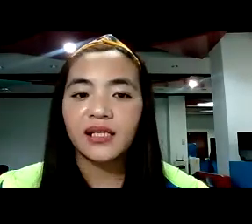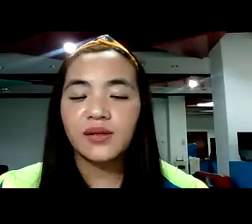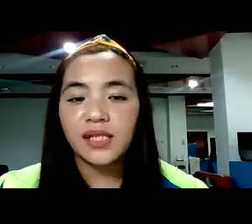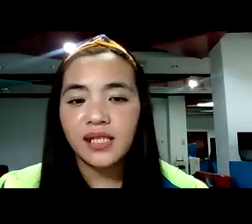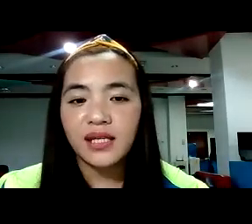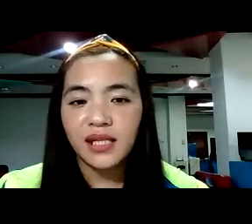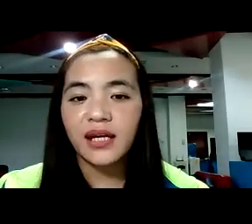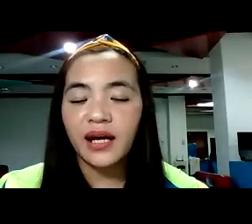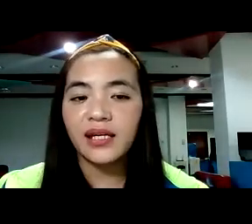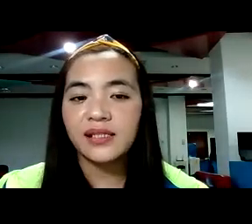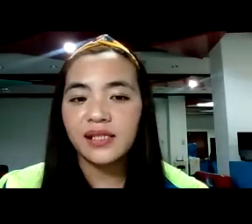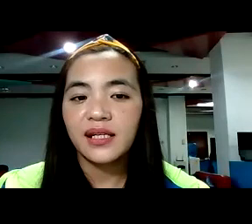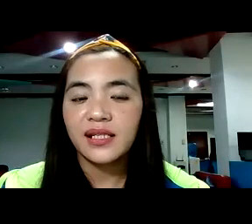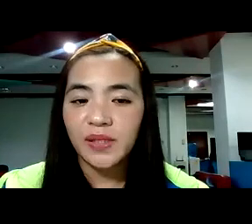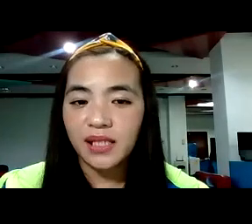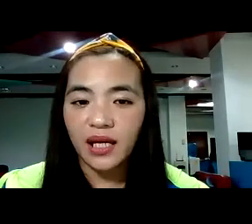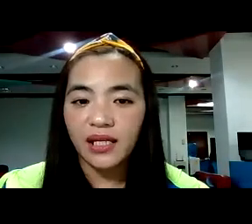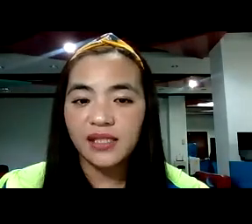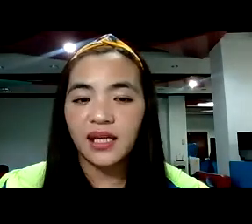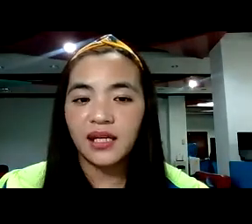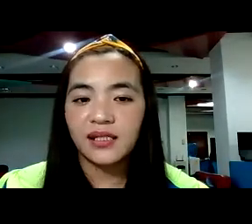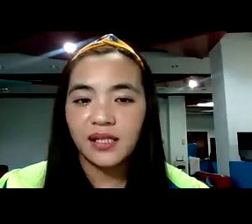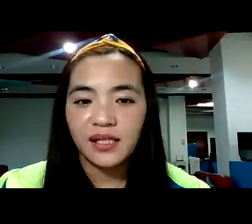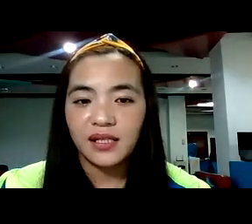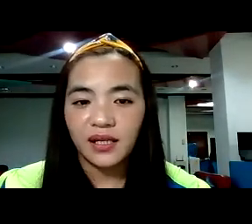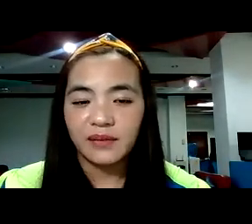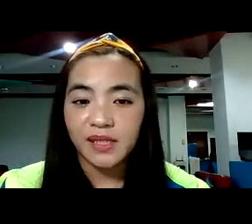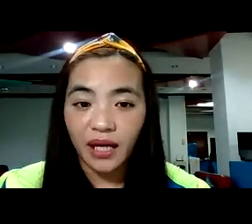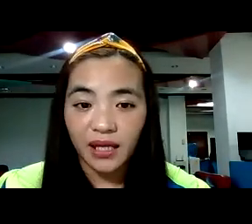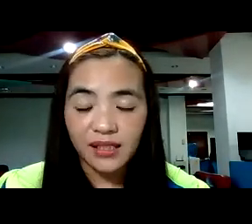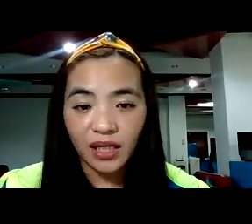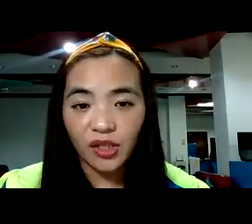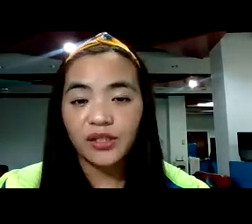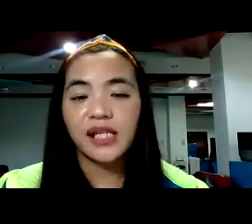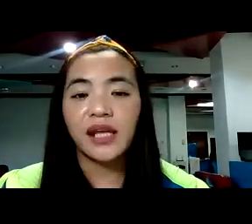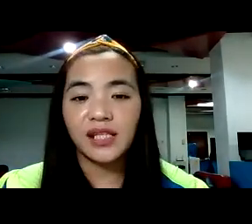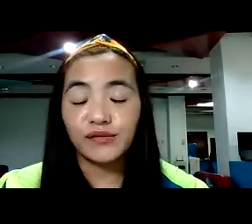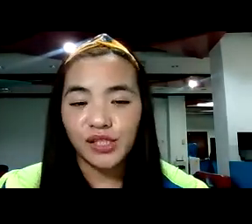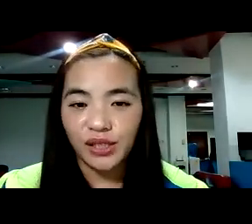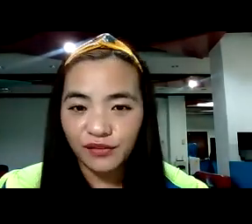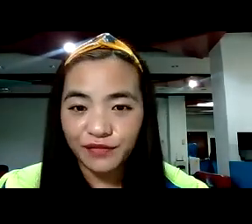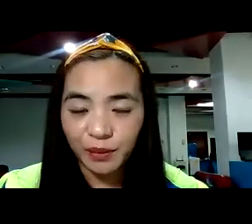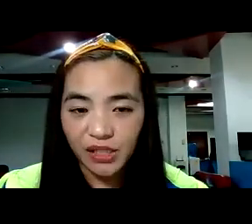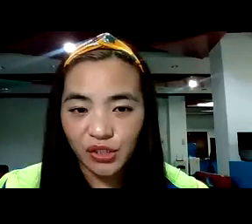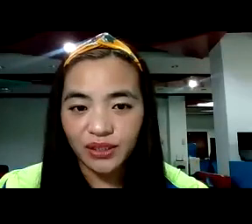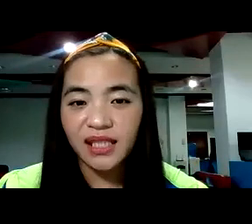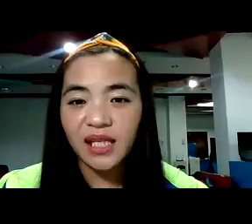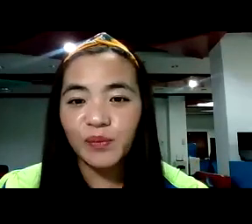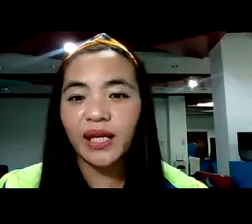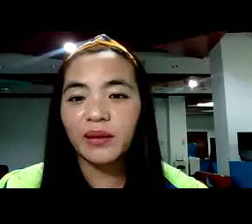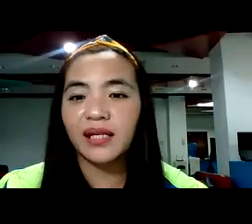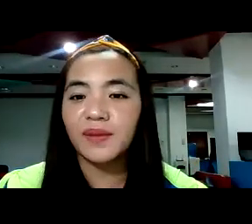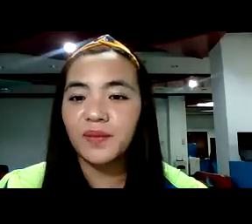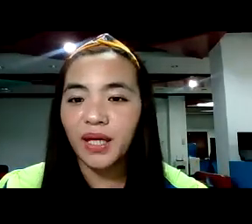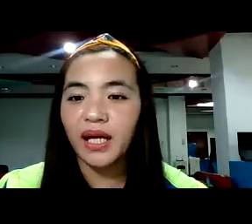kanina, DOST-STII is specialized in science, technology, and innovation information, hindi